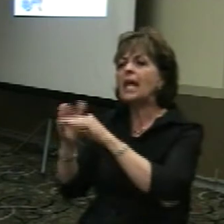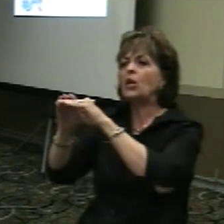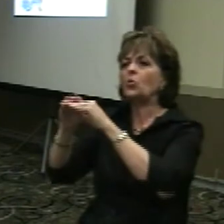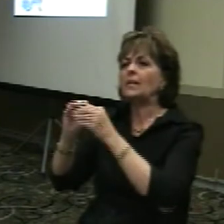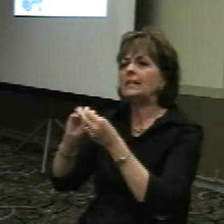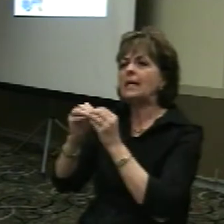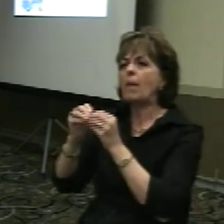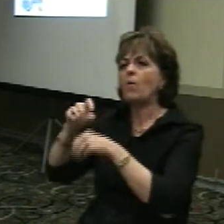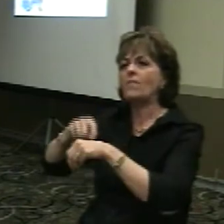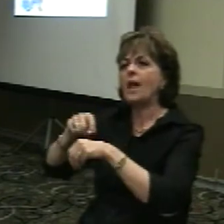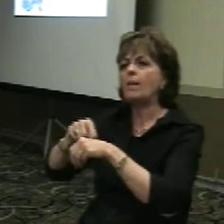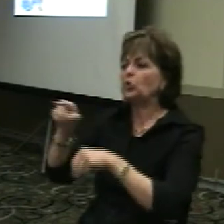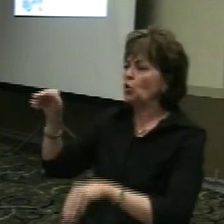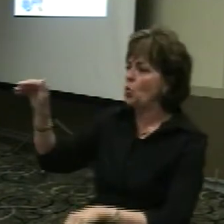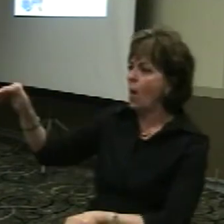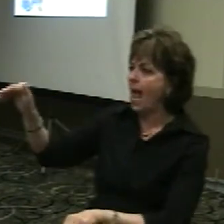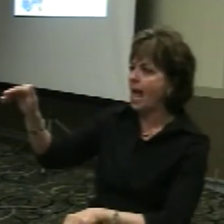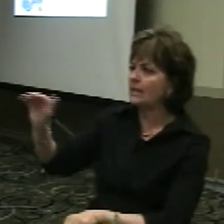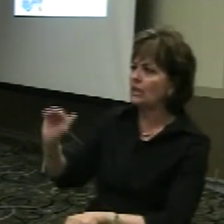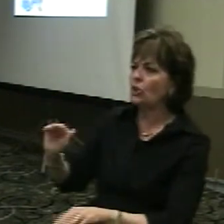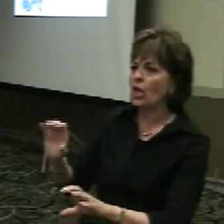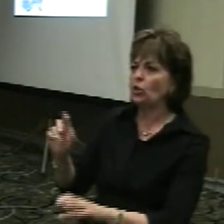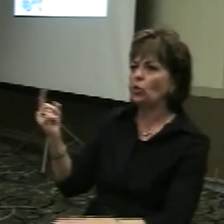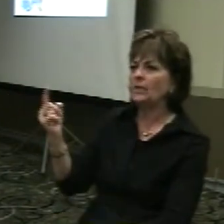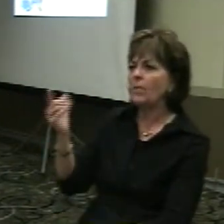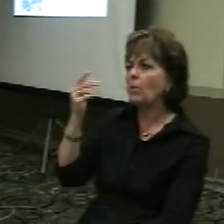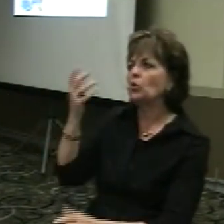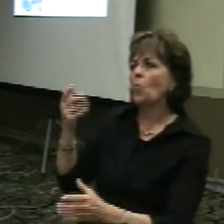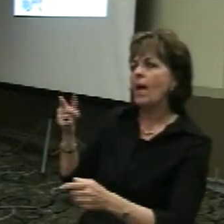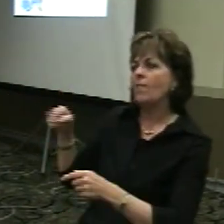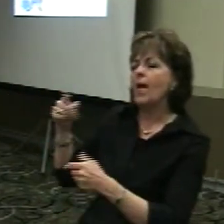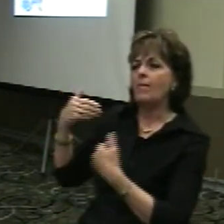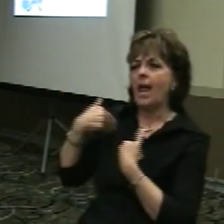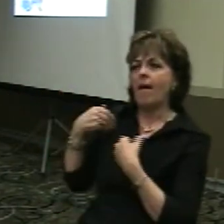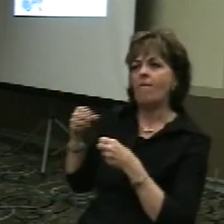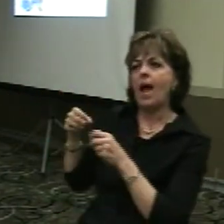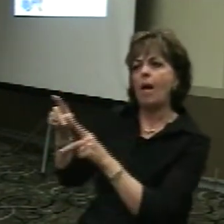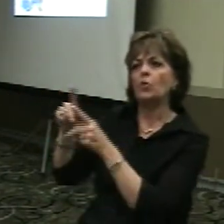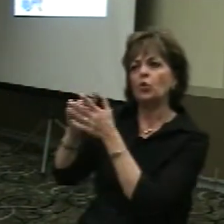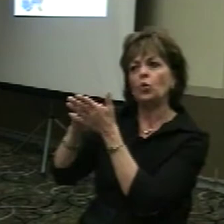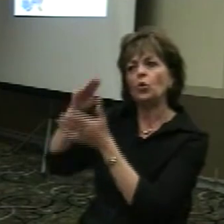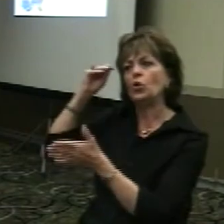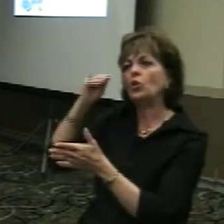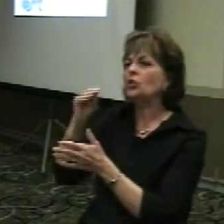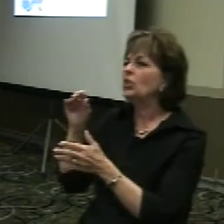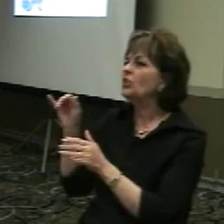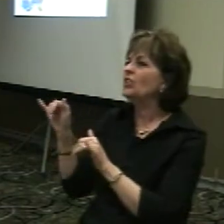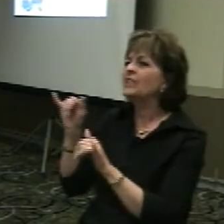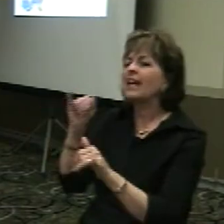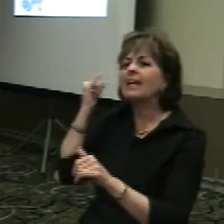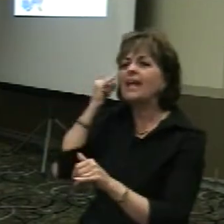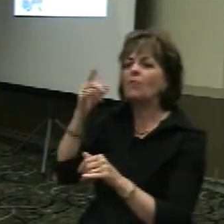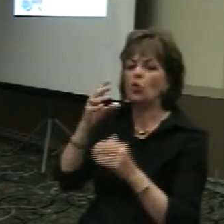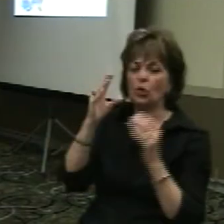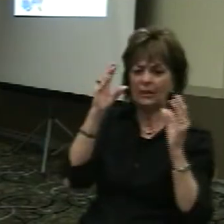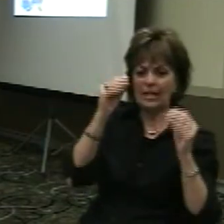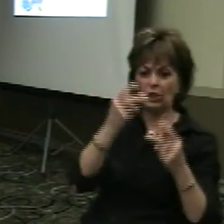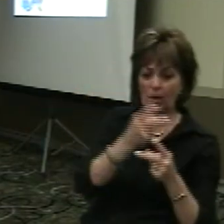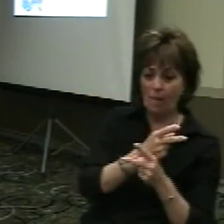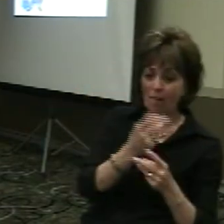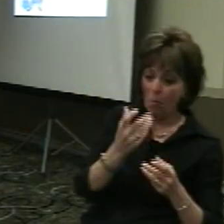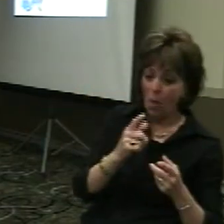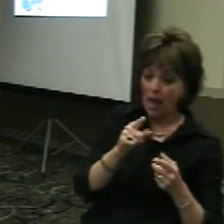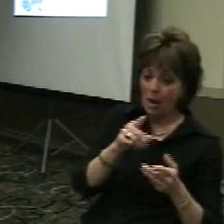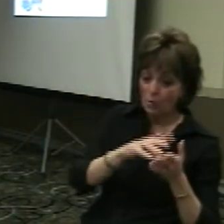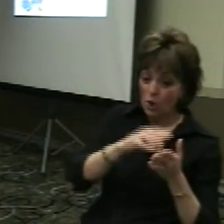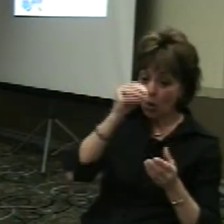number of times you ask a child to do something, because you want them to have opportunities to learn, just like you would if you were teaching math. If I want a kid to learn addition,